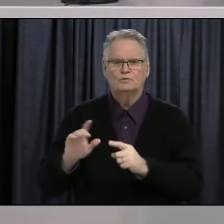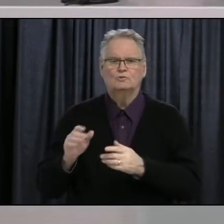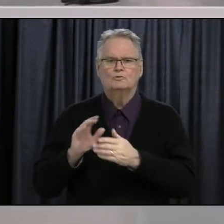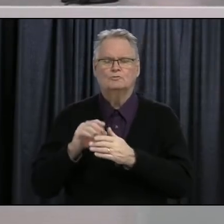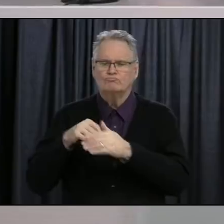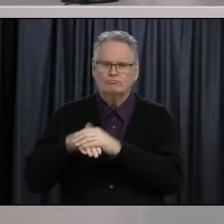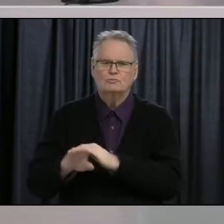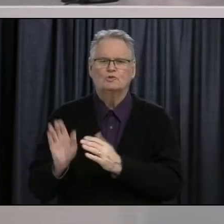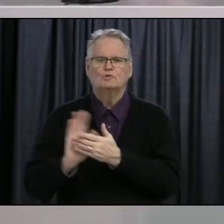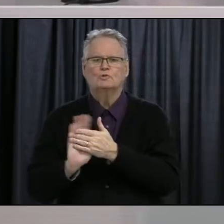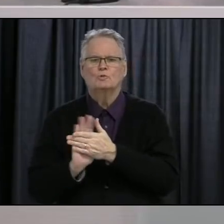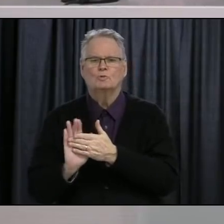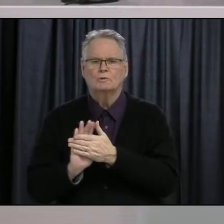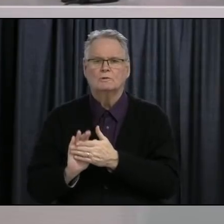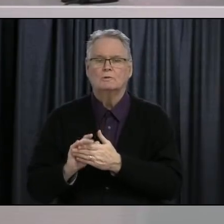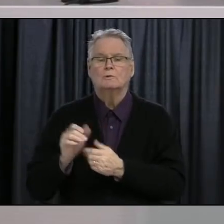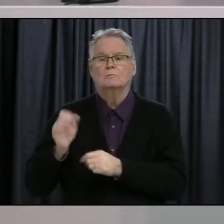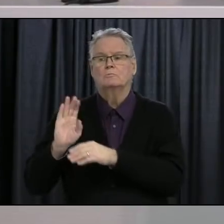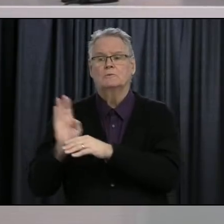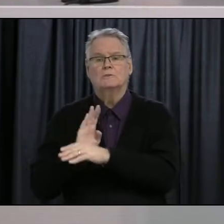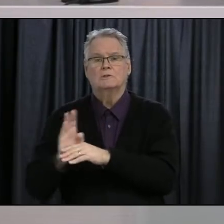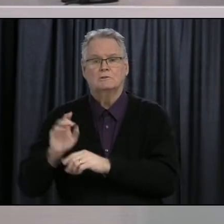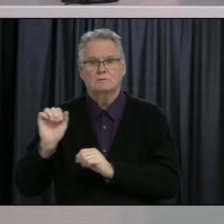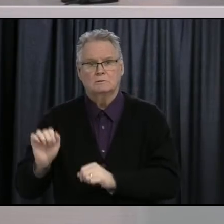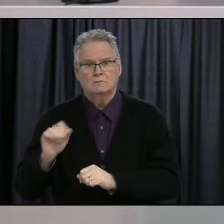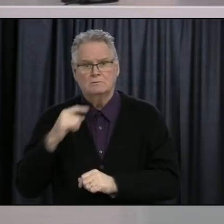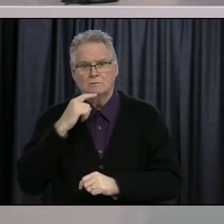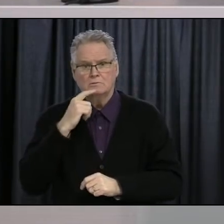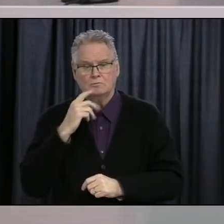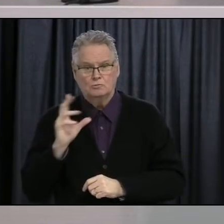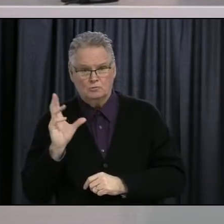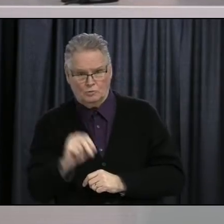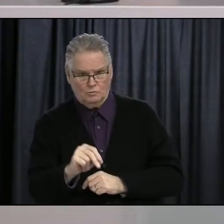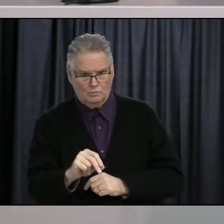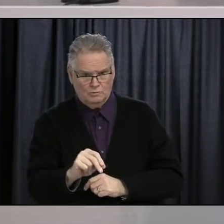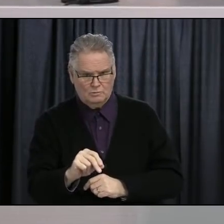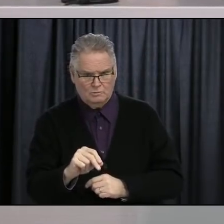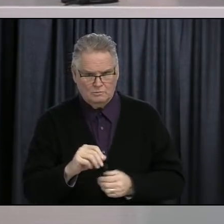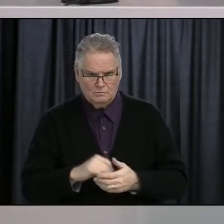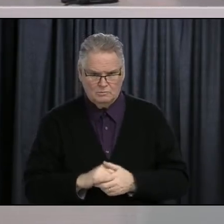mask? I'm assuming you're referring to the episode on the weekend, Mark.